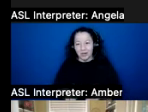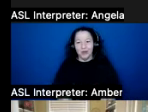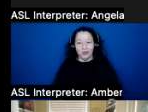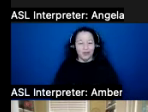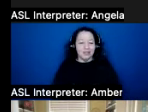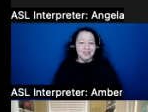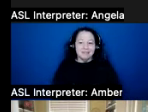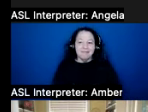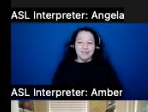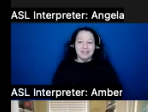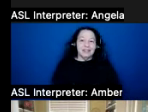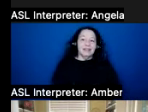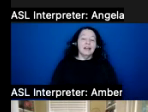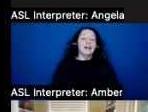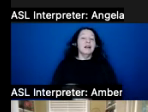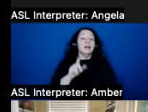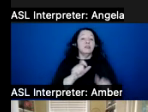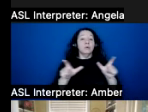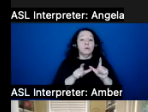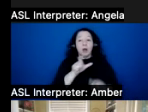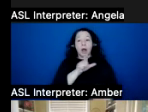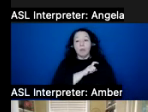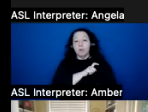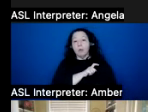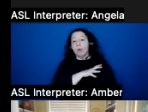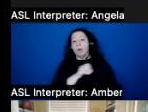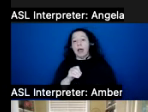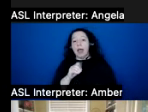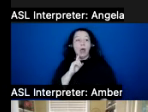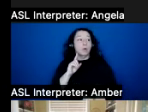see. So Tribal Law and Order Act.